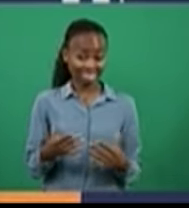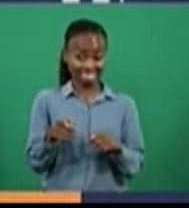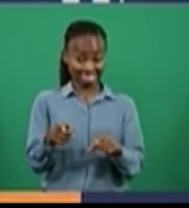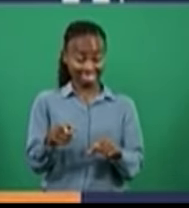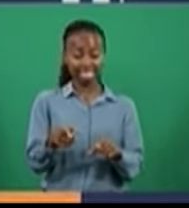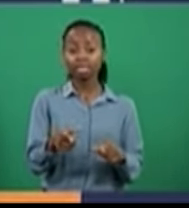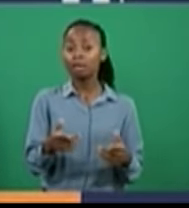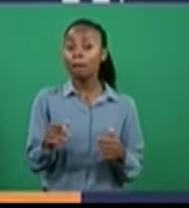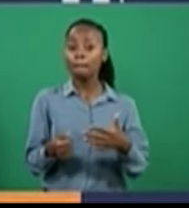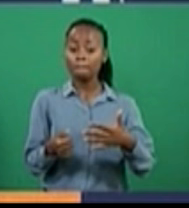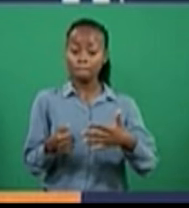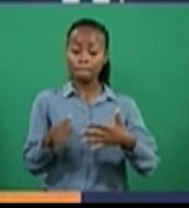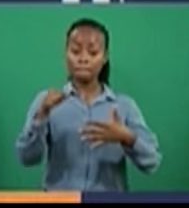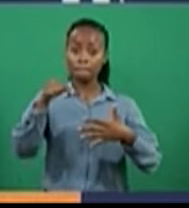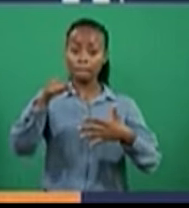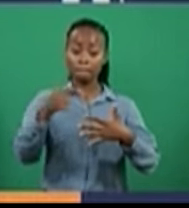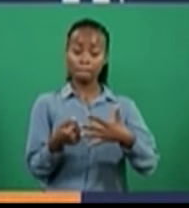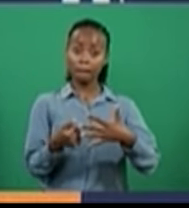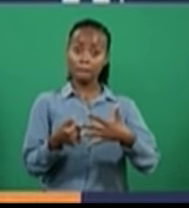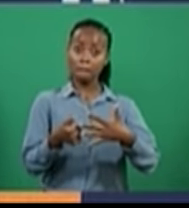back to the question of